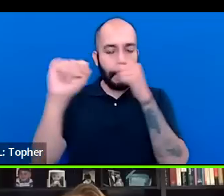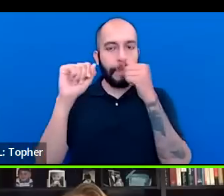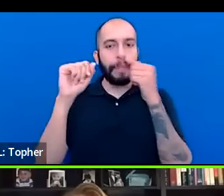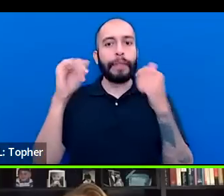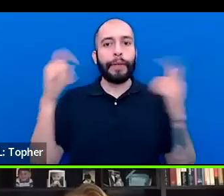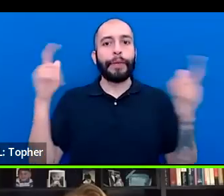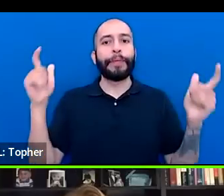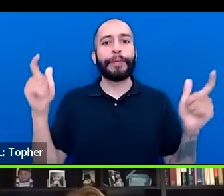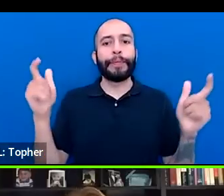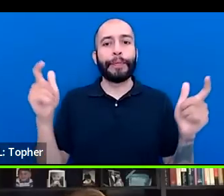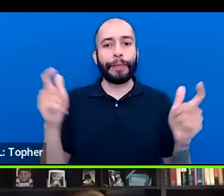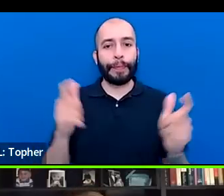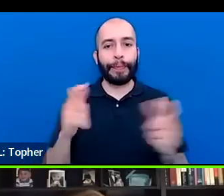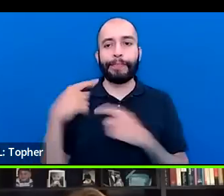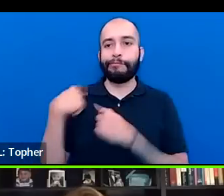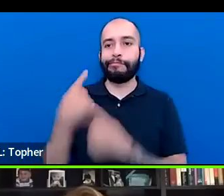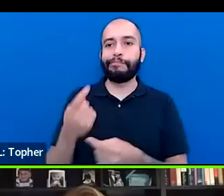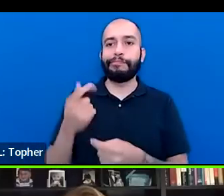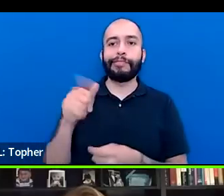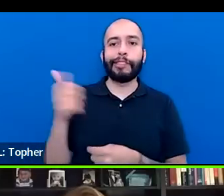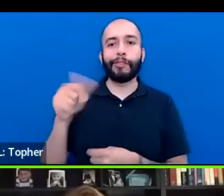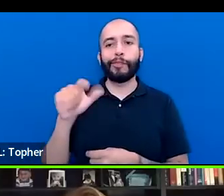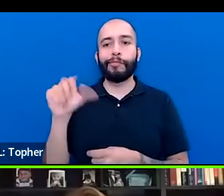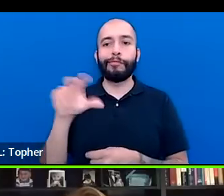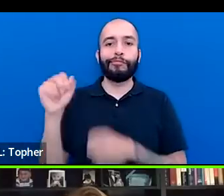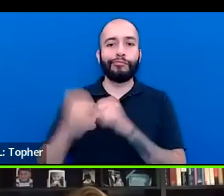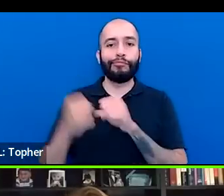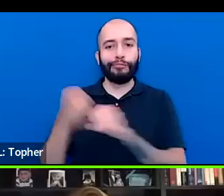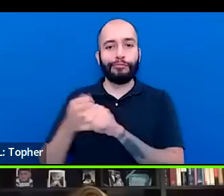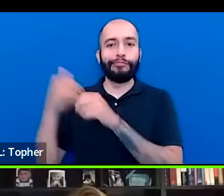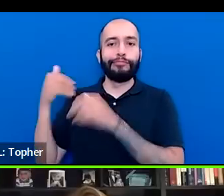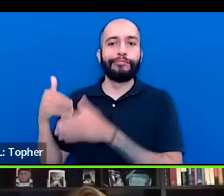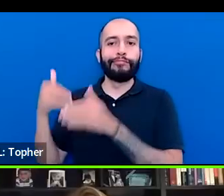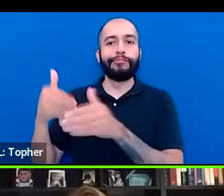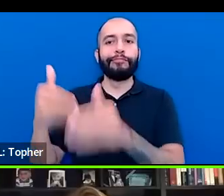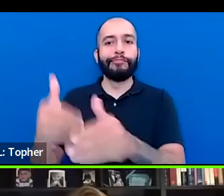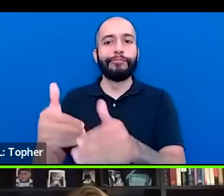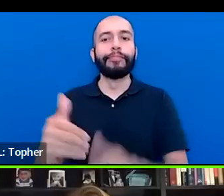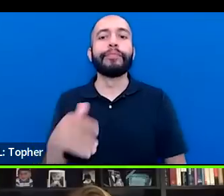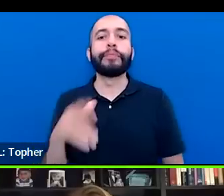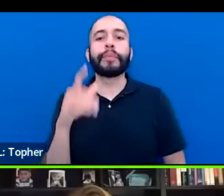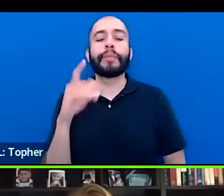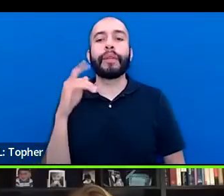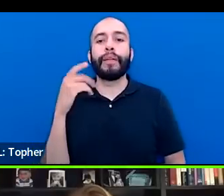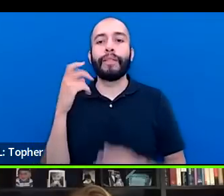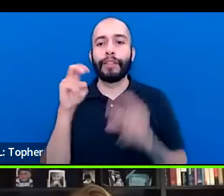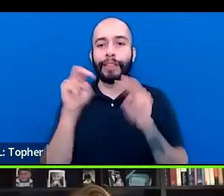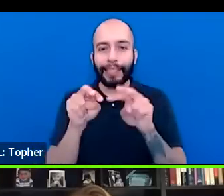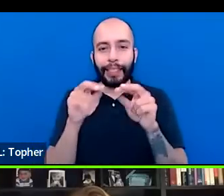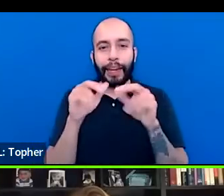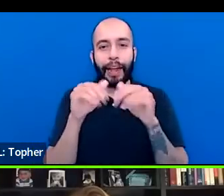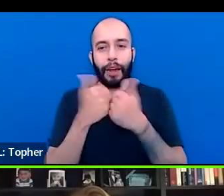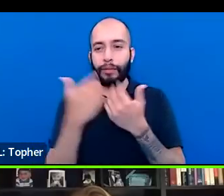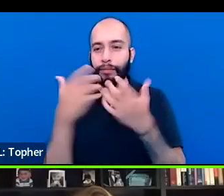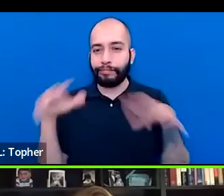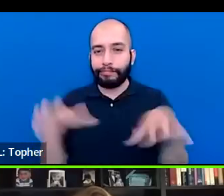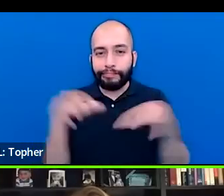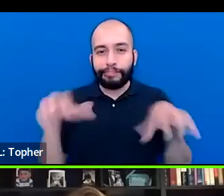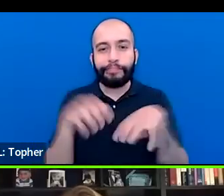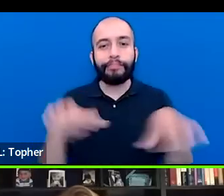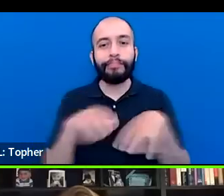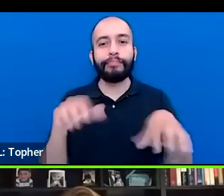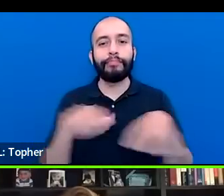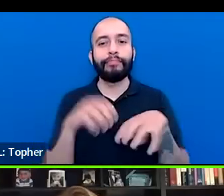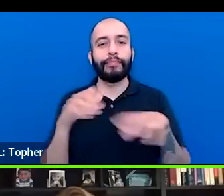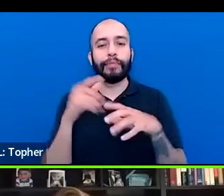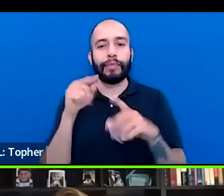crouch. And as we've done that as well, it's become very comfortable to be a bit irrelevant. So